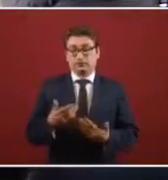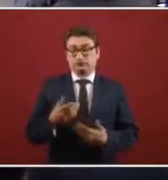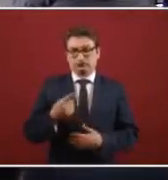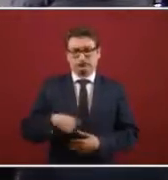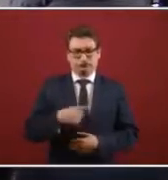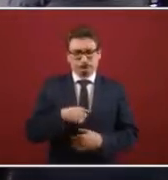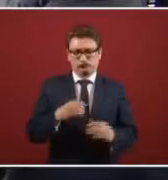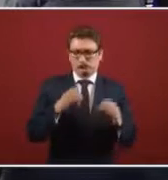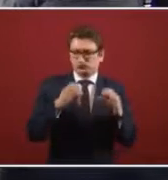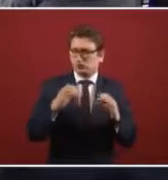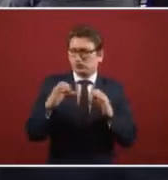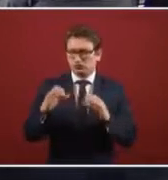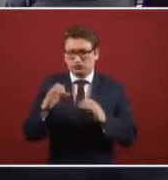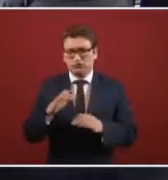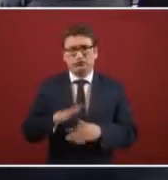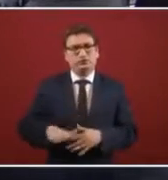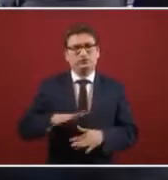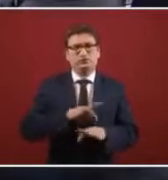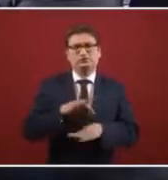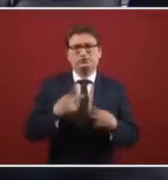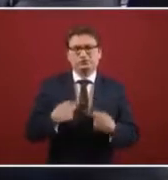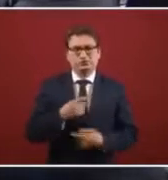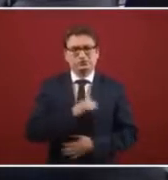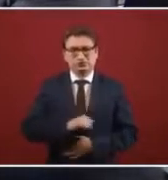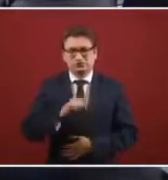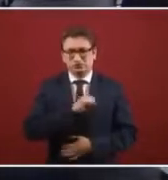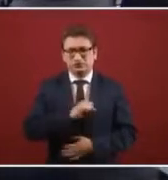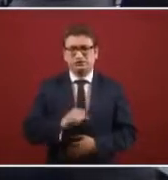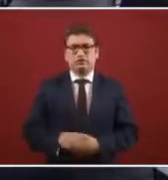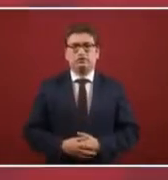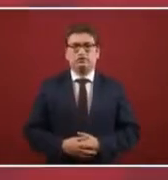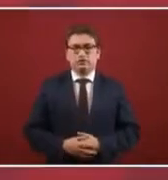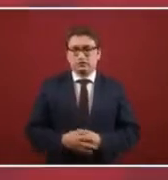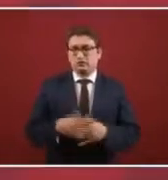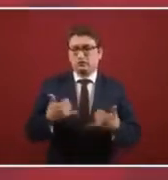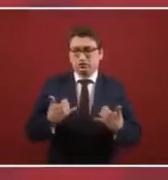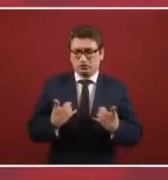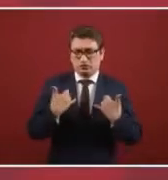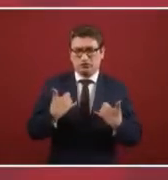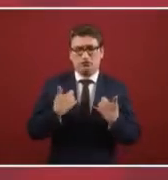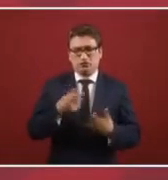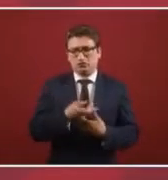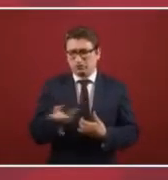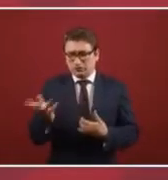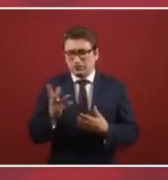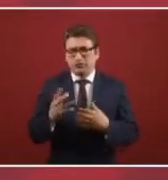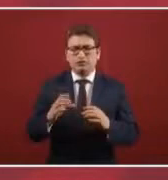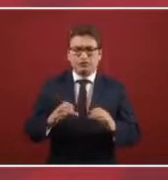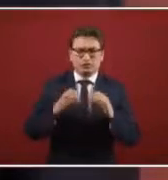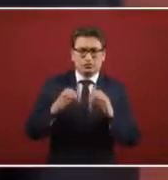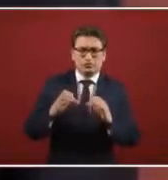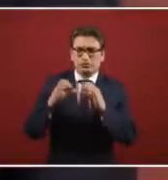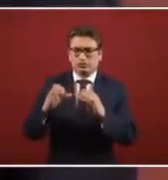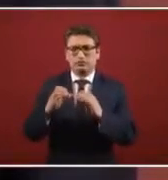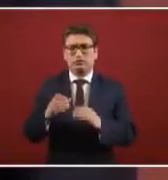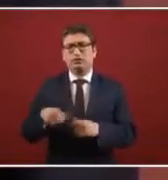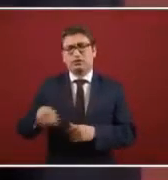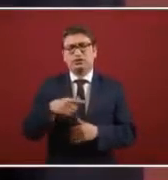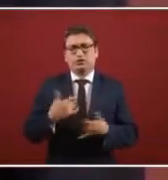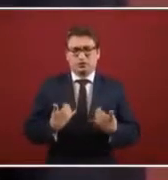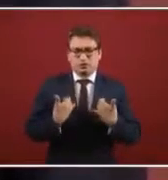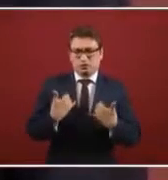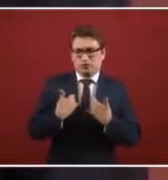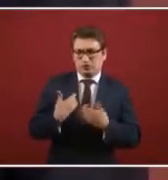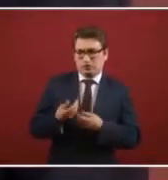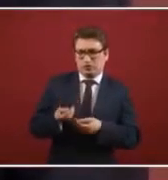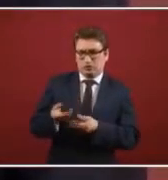la salud, So we tenemos need to que protect health. cuidar a los jóvenes, We need to protect our youth, no envenenar a los not jóvenes let